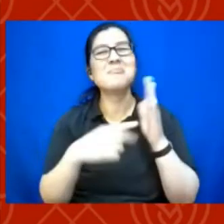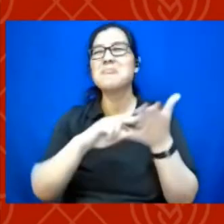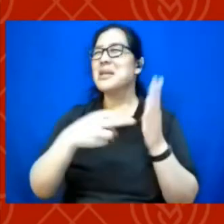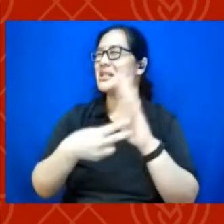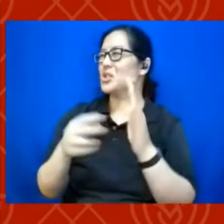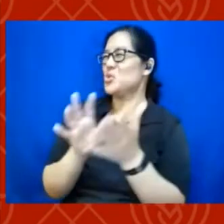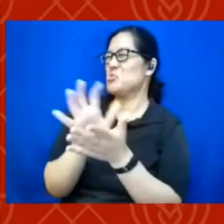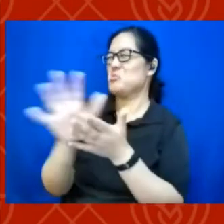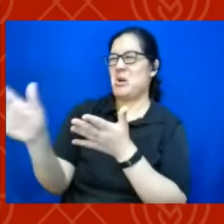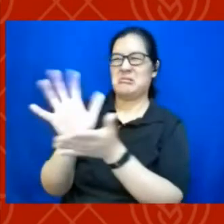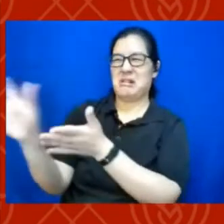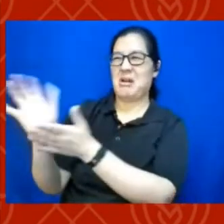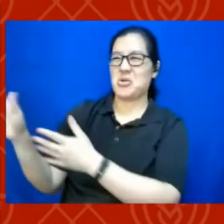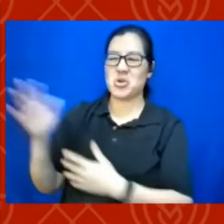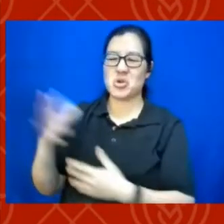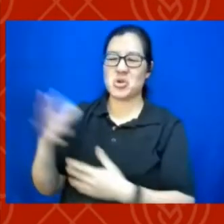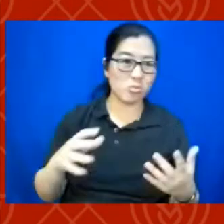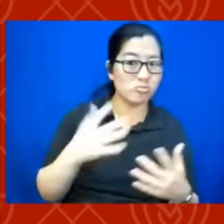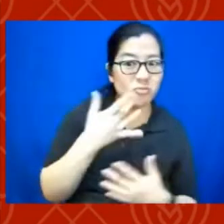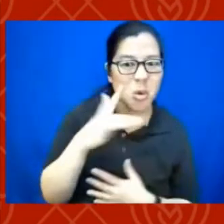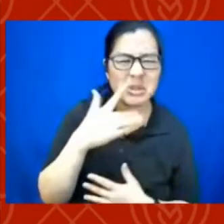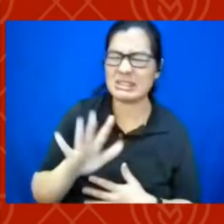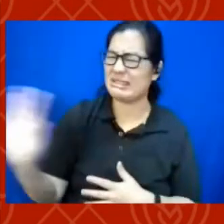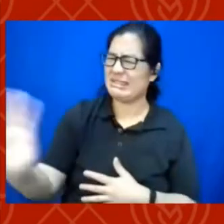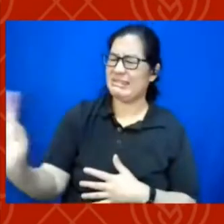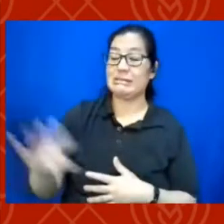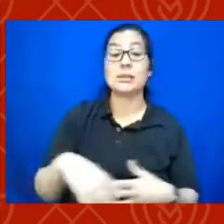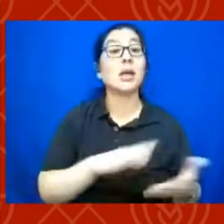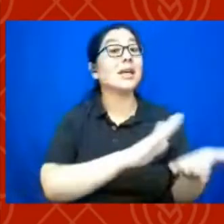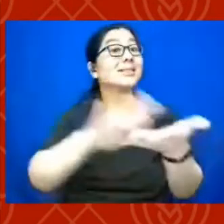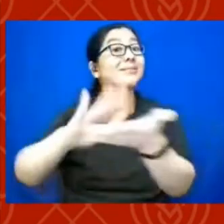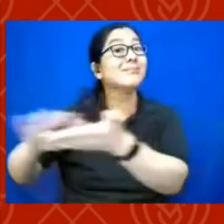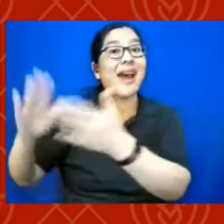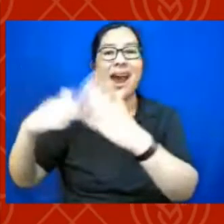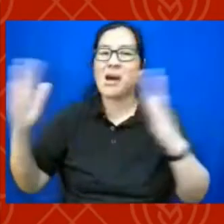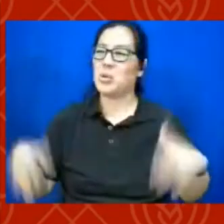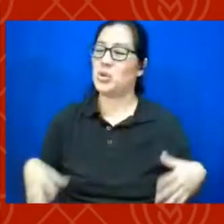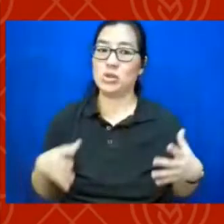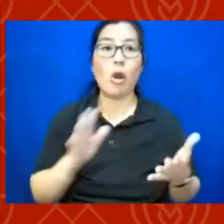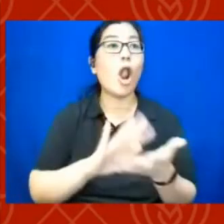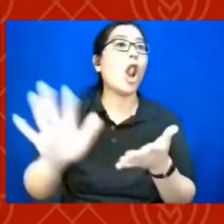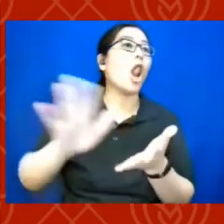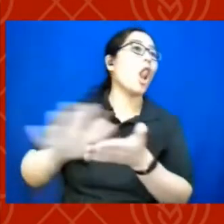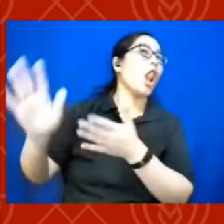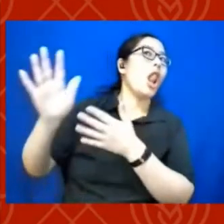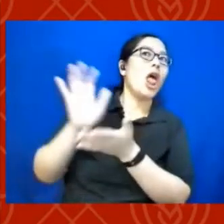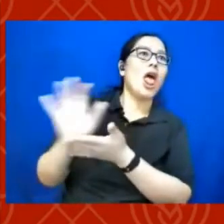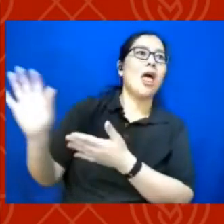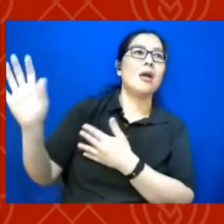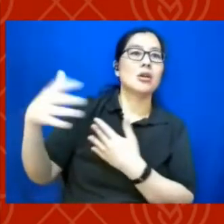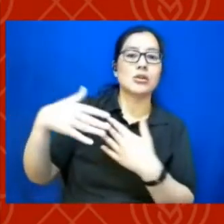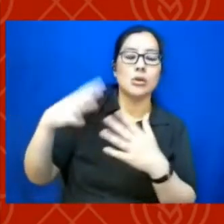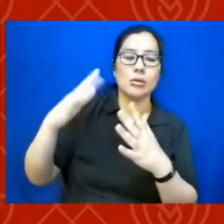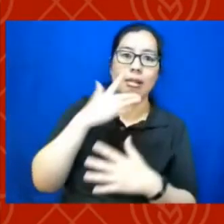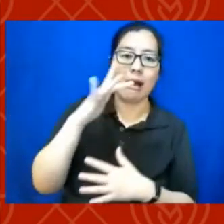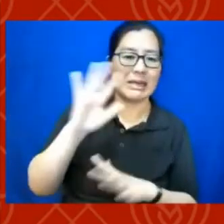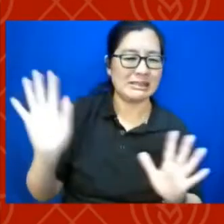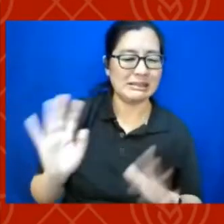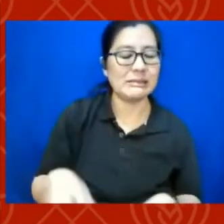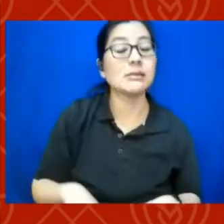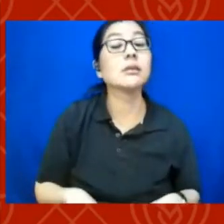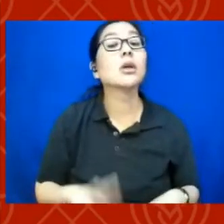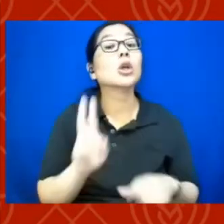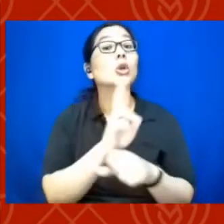the house because you're sweeping out your fortune, saying unlucky words like ghost, the number 4, or death, because the number 4 sounds like